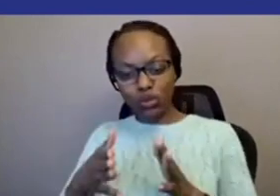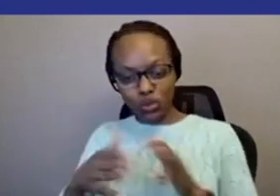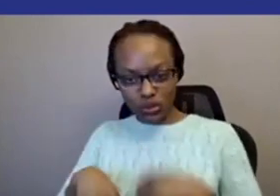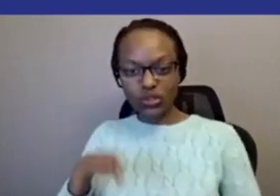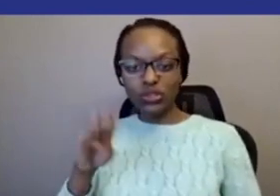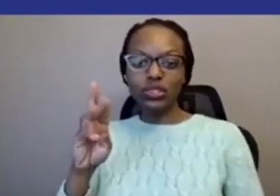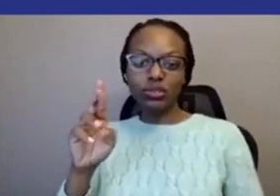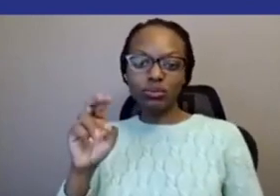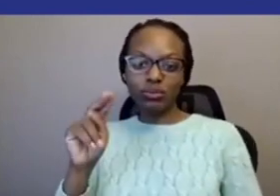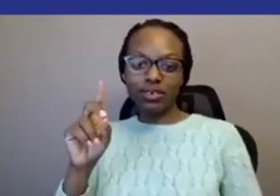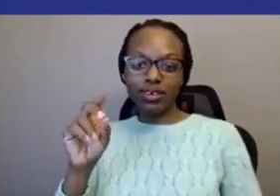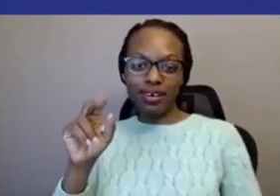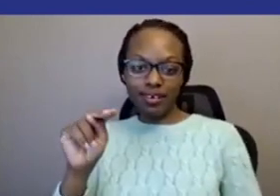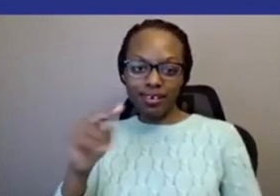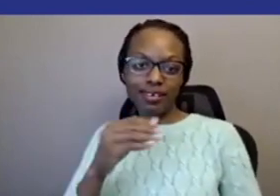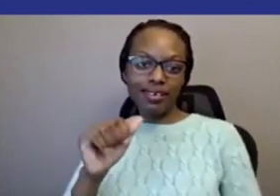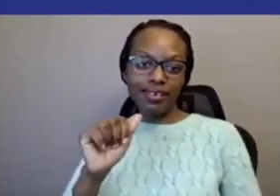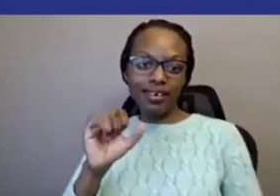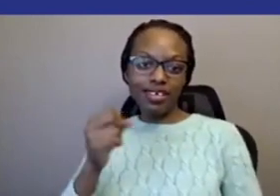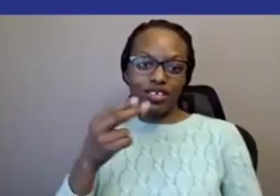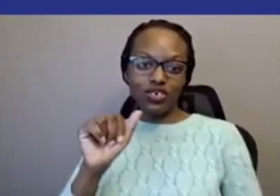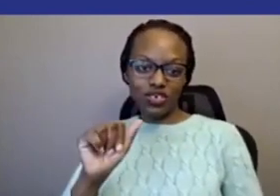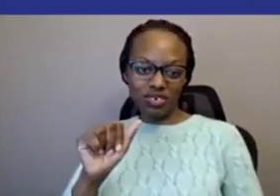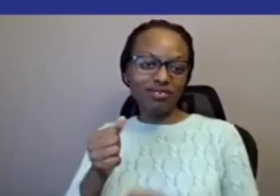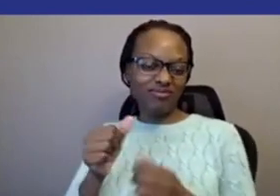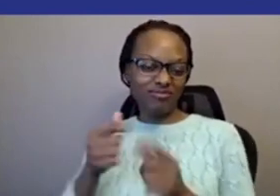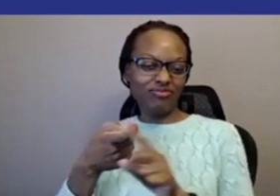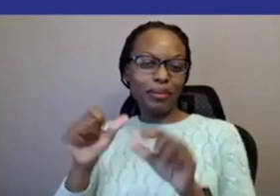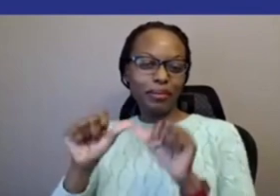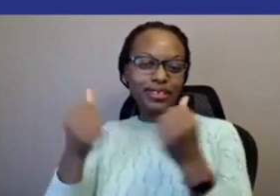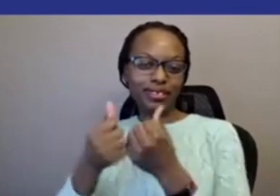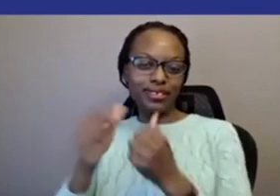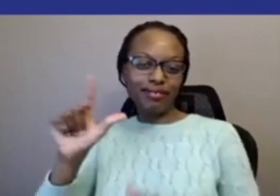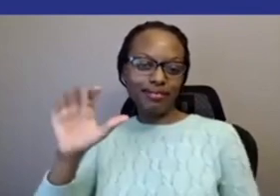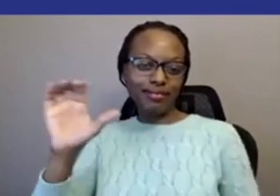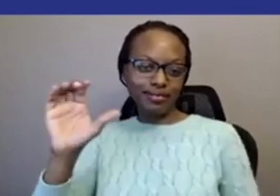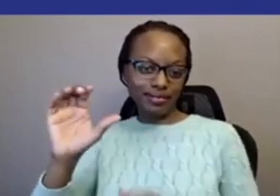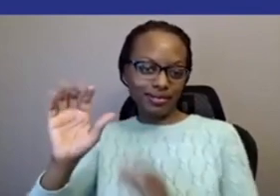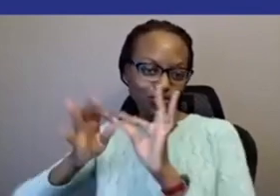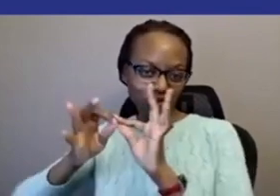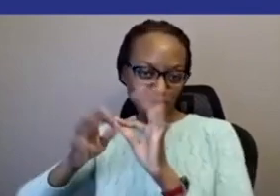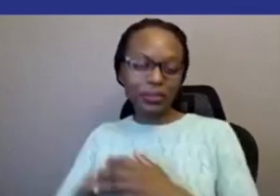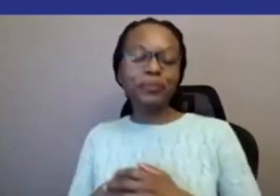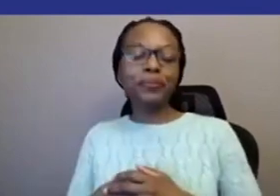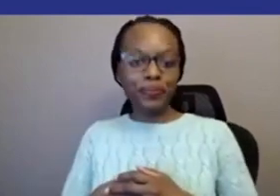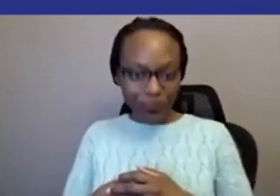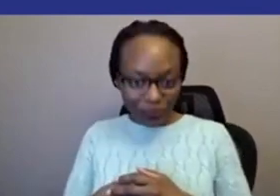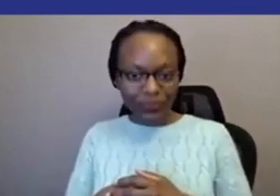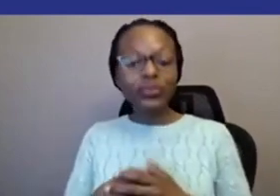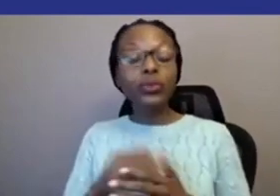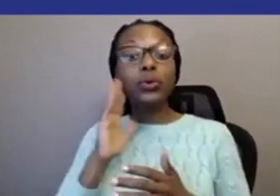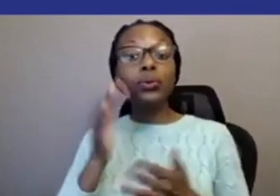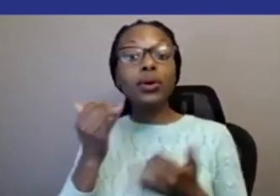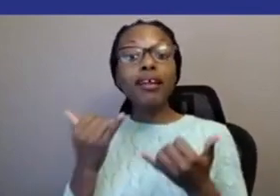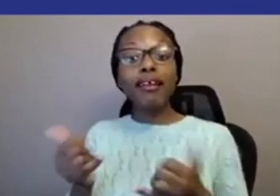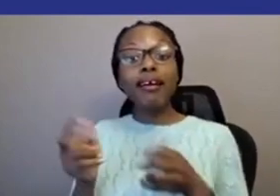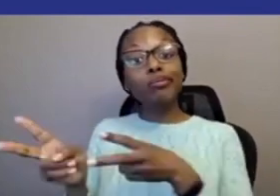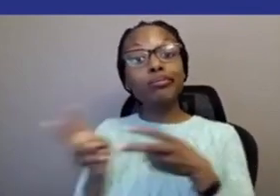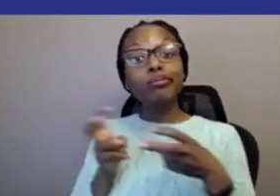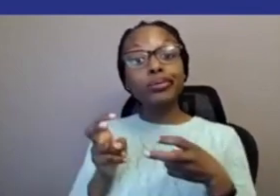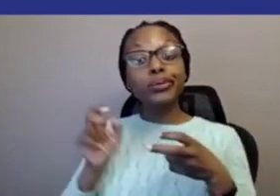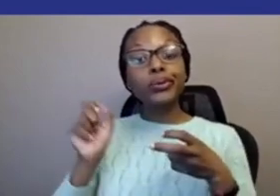for their invaluable support. We're heading over to the session follow-up chat in the community section to take a few questions and wrap up the